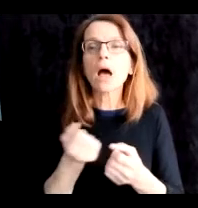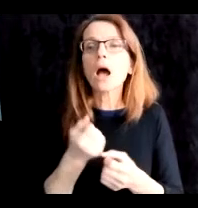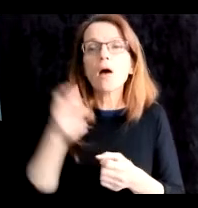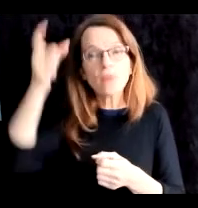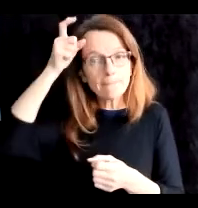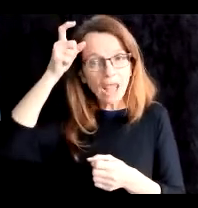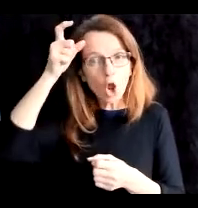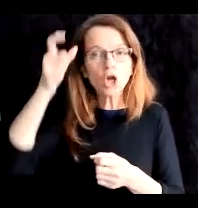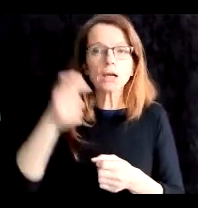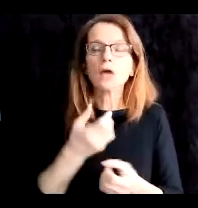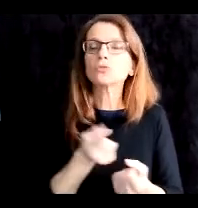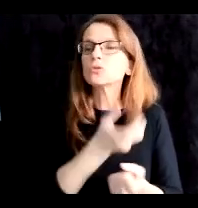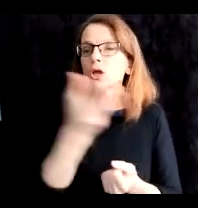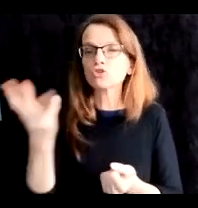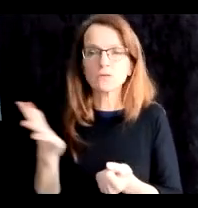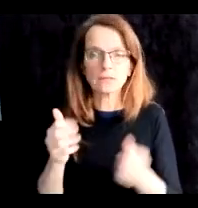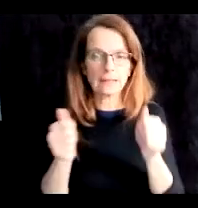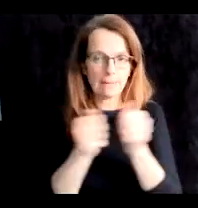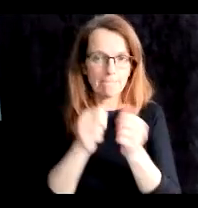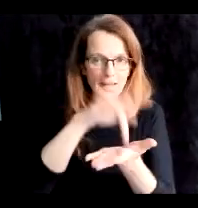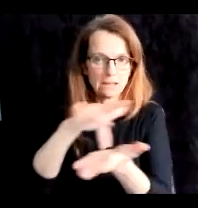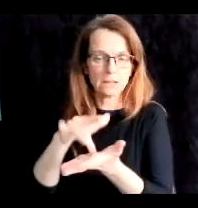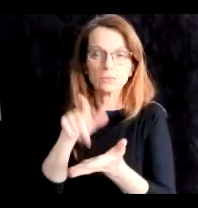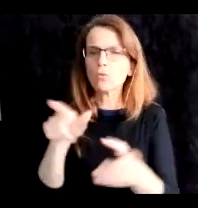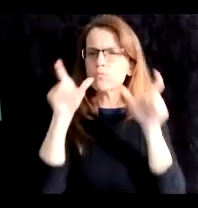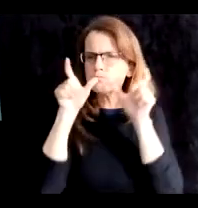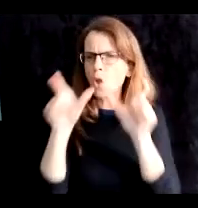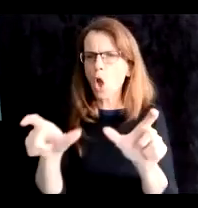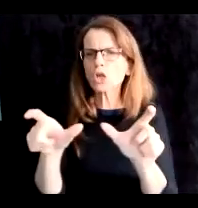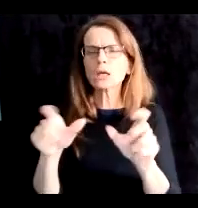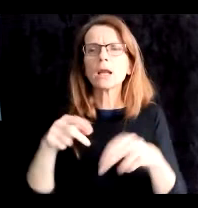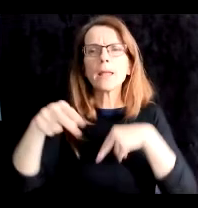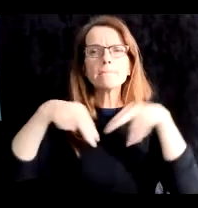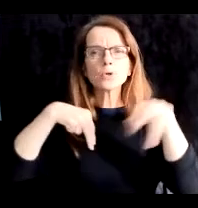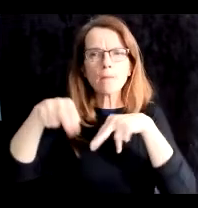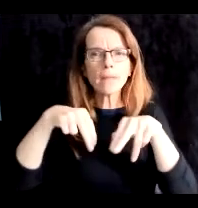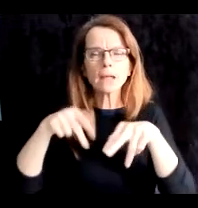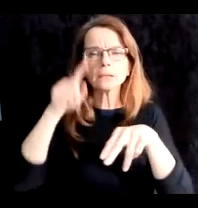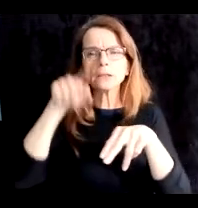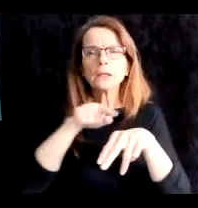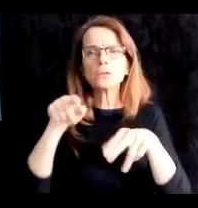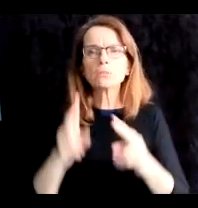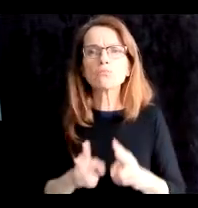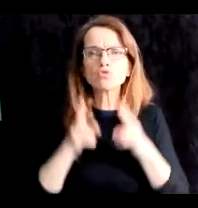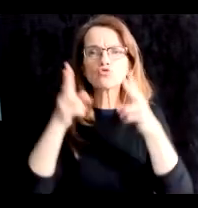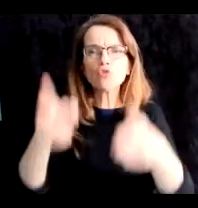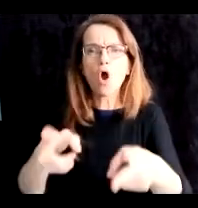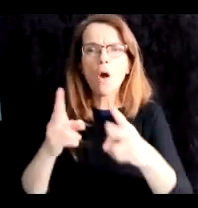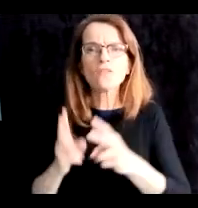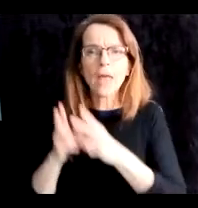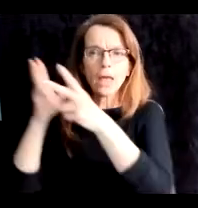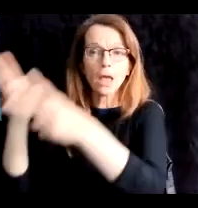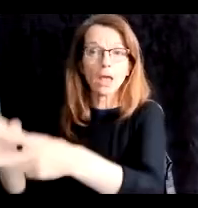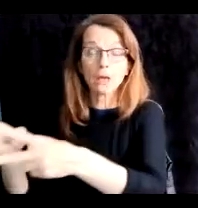the traffic, to raise awareness of the people of the laws that allow foreign companies like